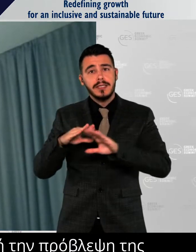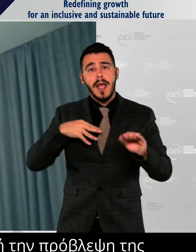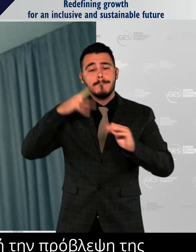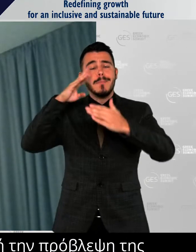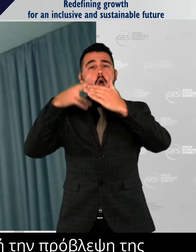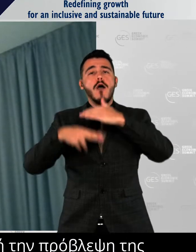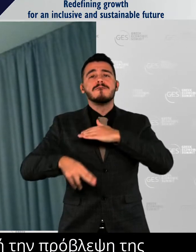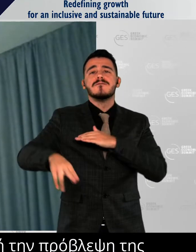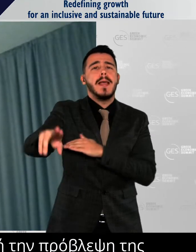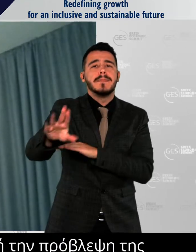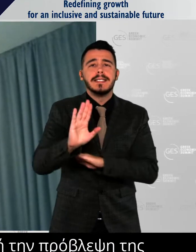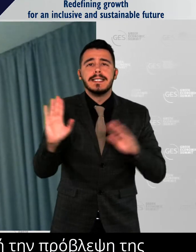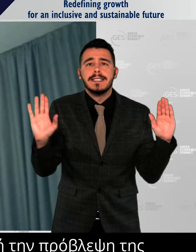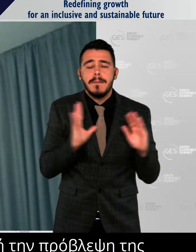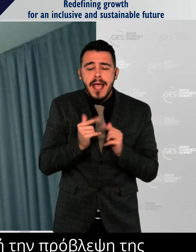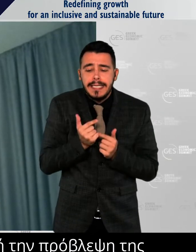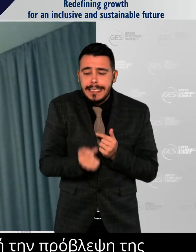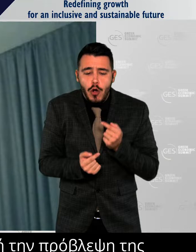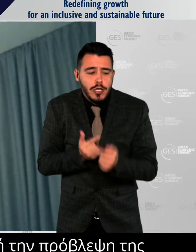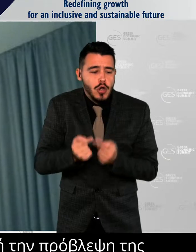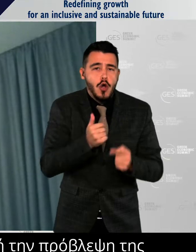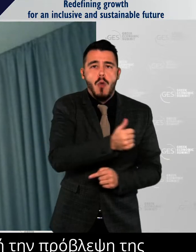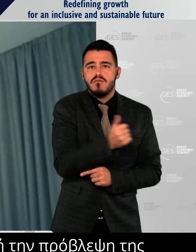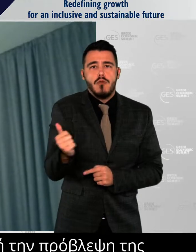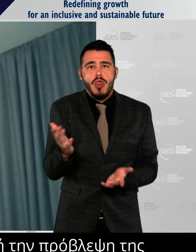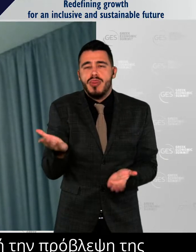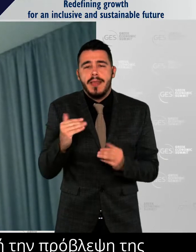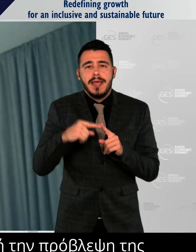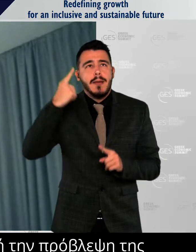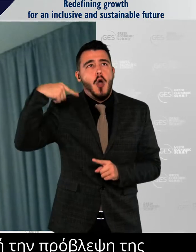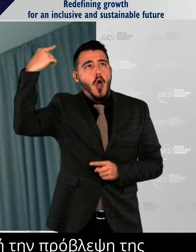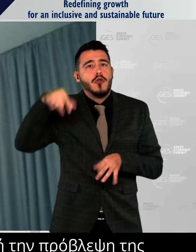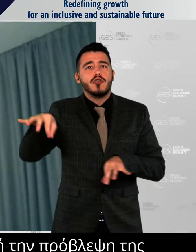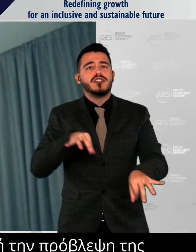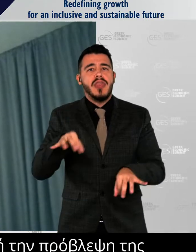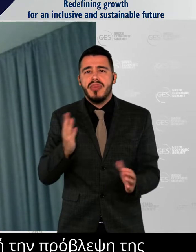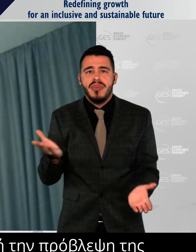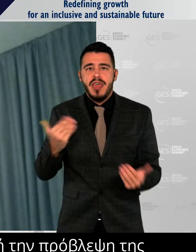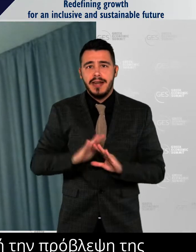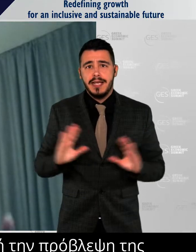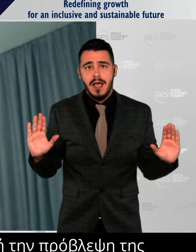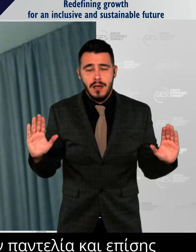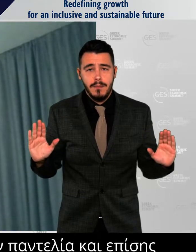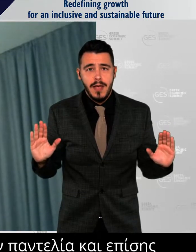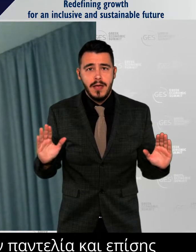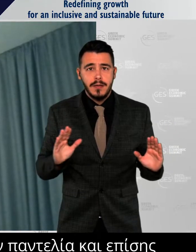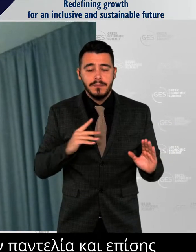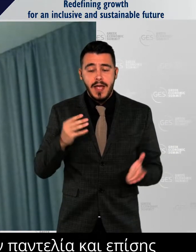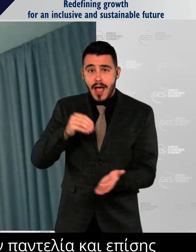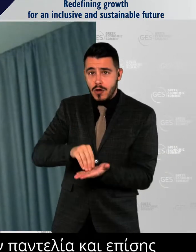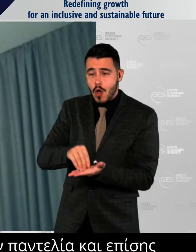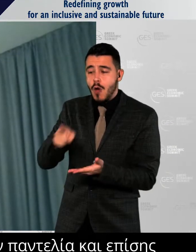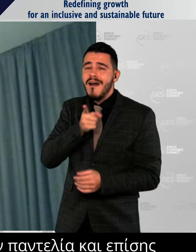I will not underestimate the issue on managing a supply chain under a COVID moment we are